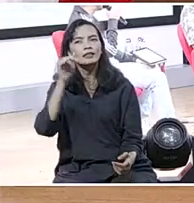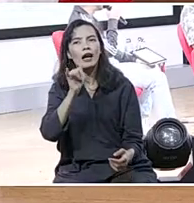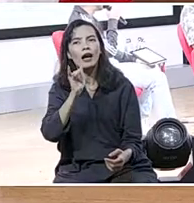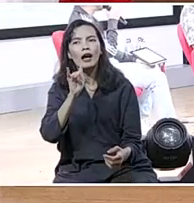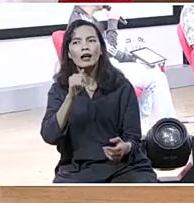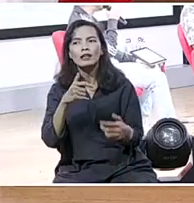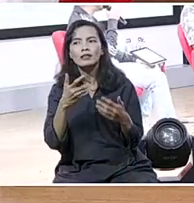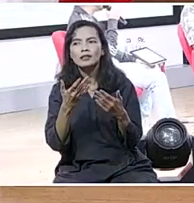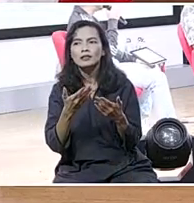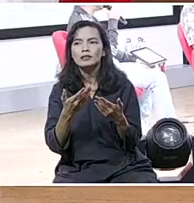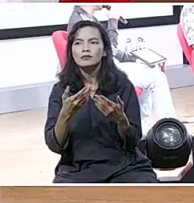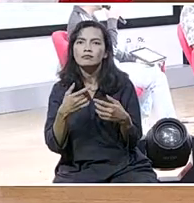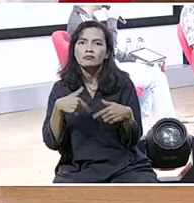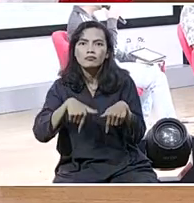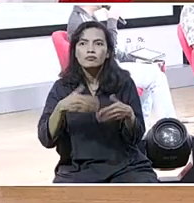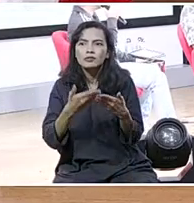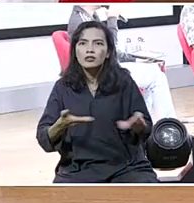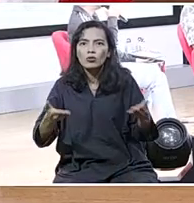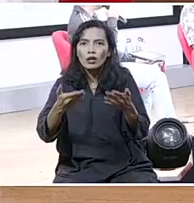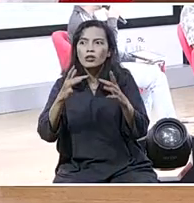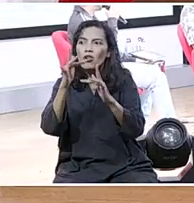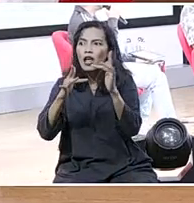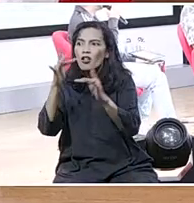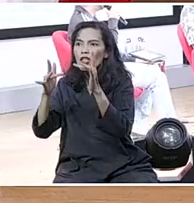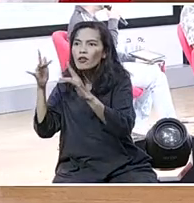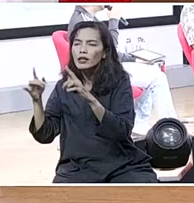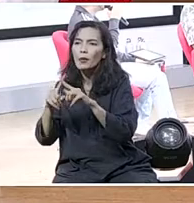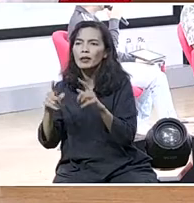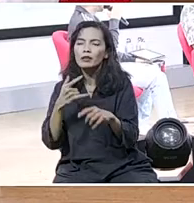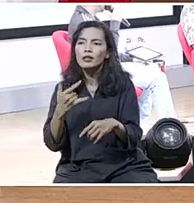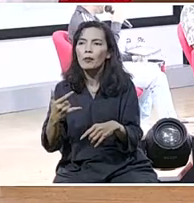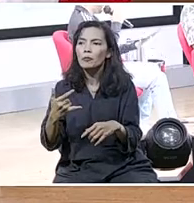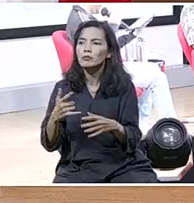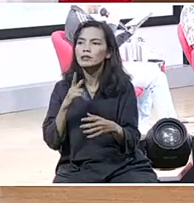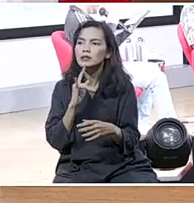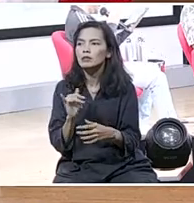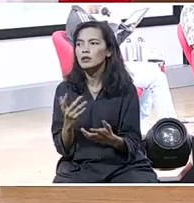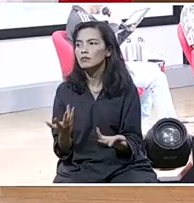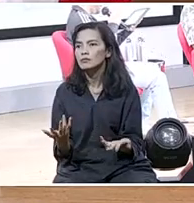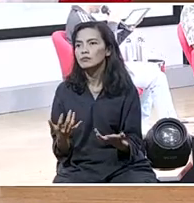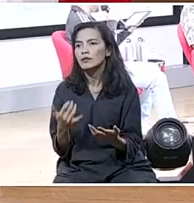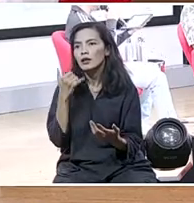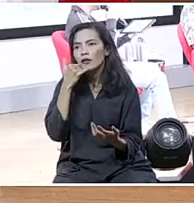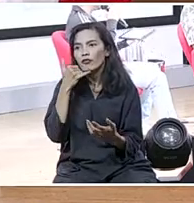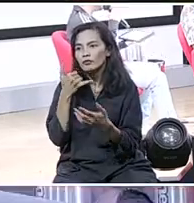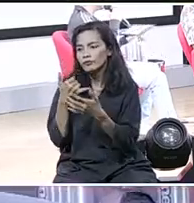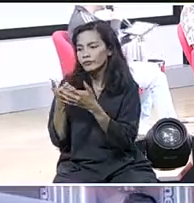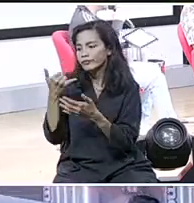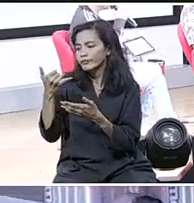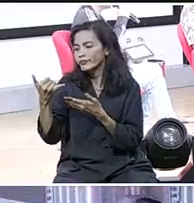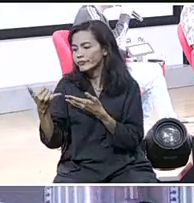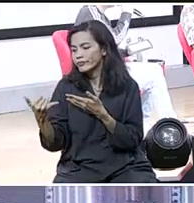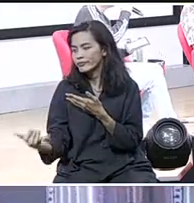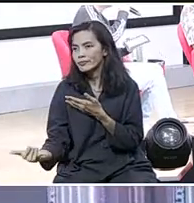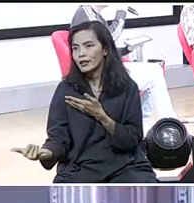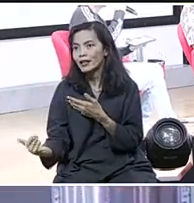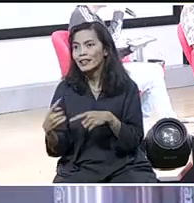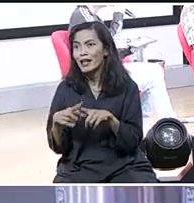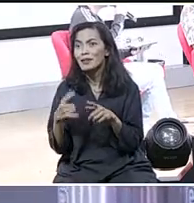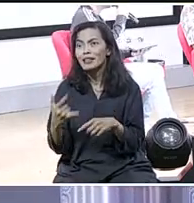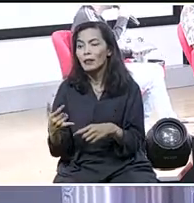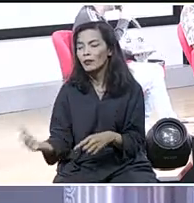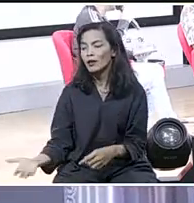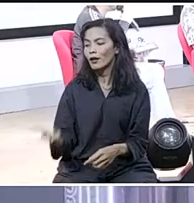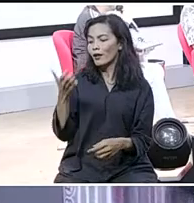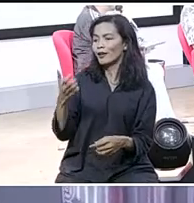digital medias, but I end up not caring. I end up just putting my phone in front of my eyes again, but at the end of the day, you just have to